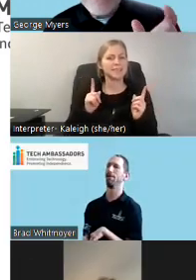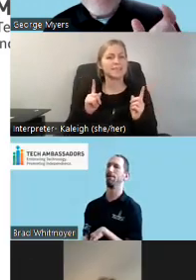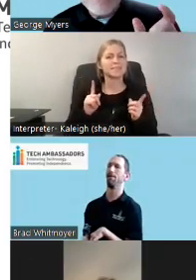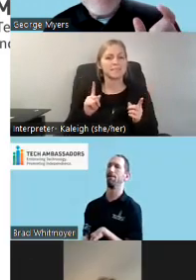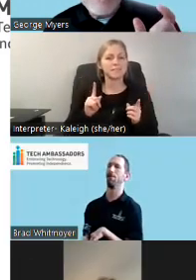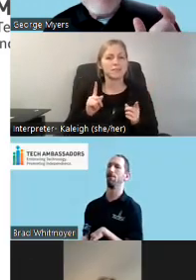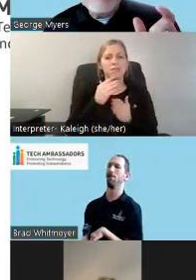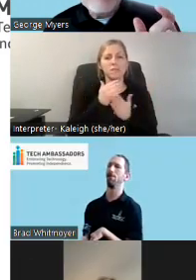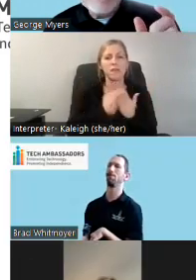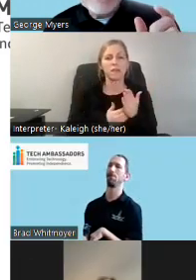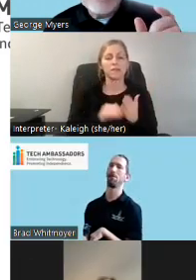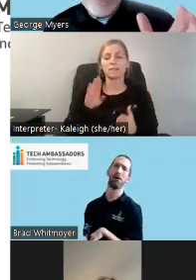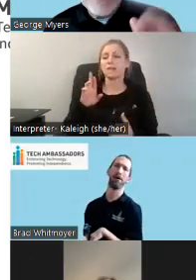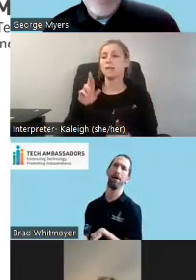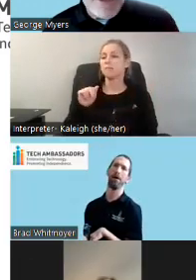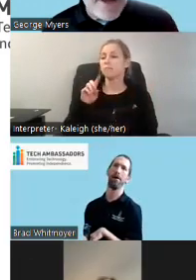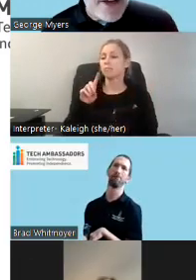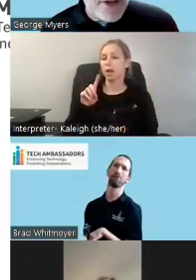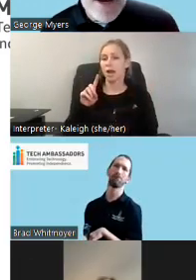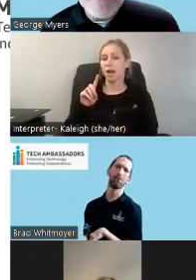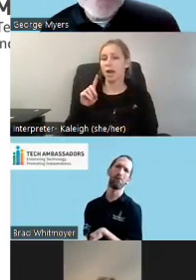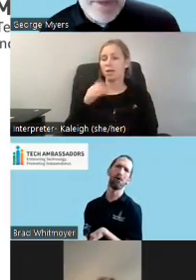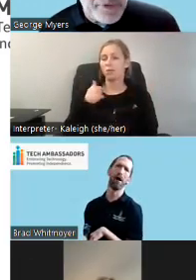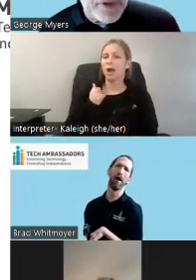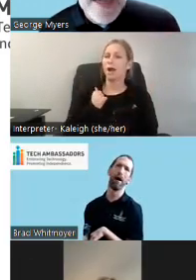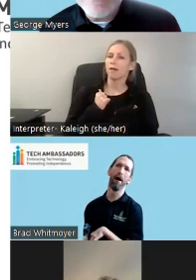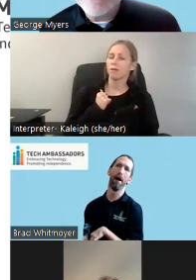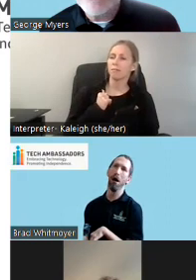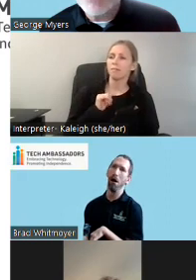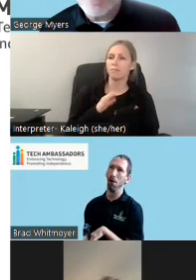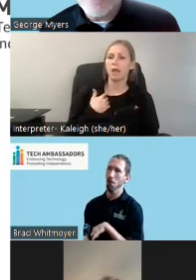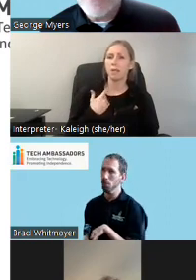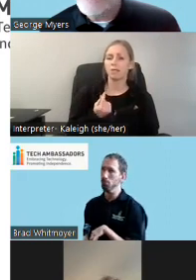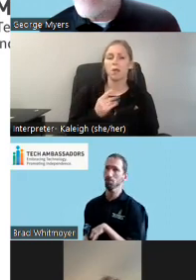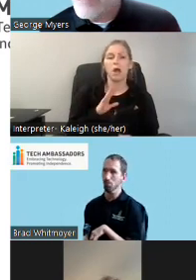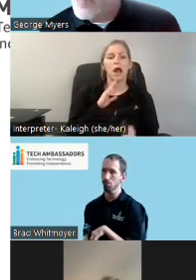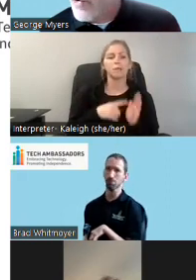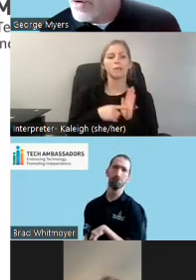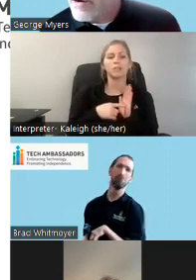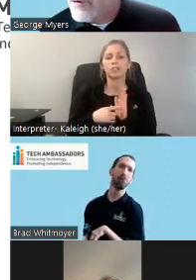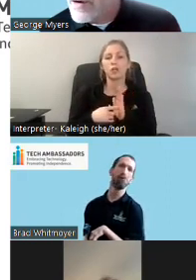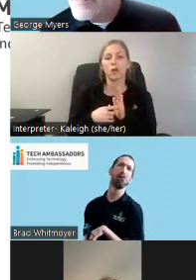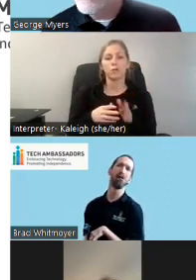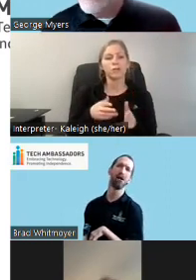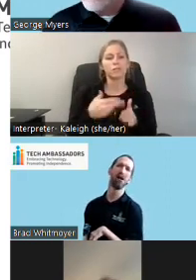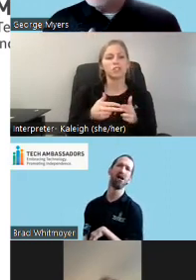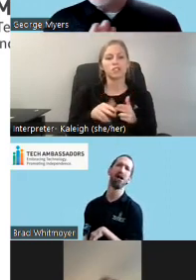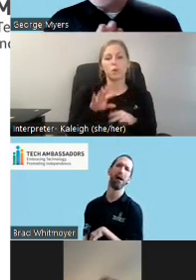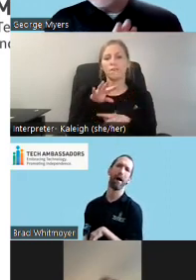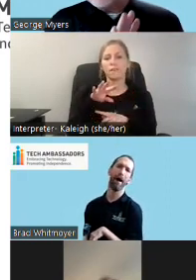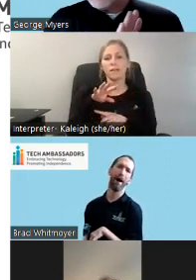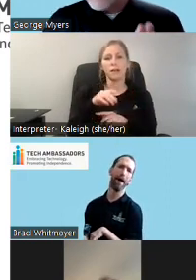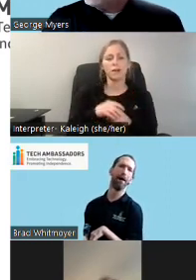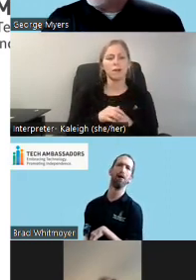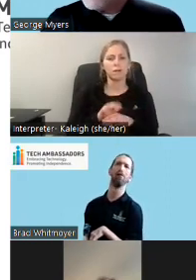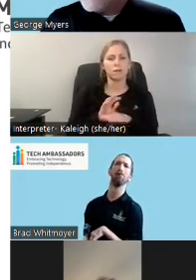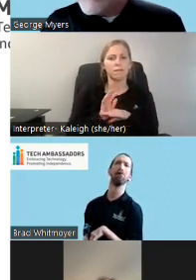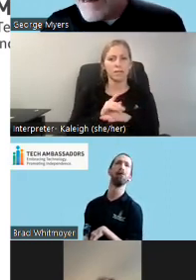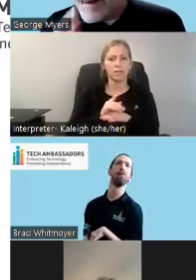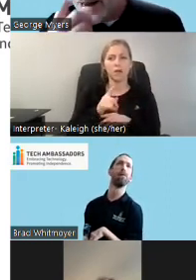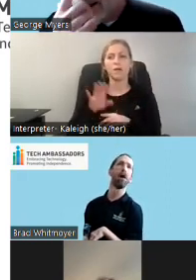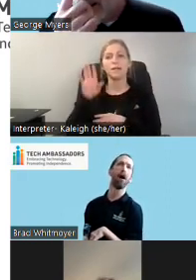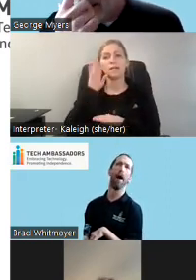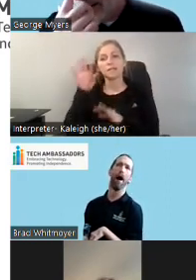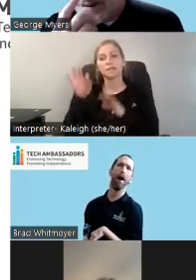Brad, well, you know what I'm going to do here? I'm just going to play this short video that he recorded for us. So he's going to describe what